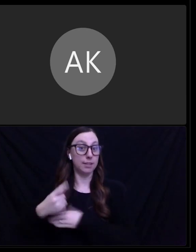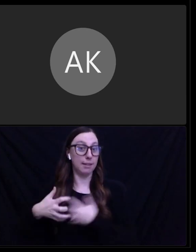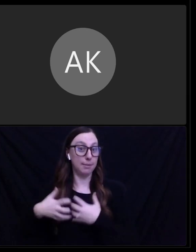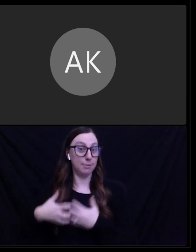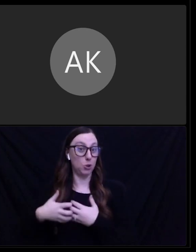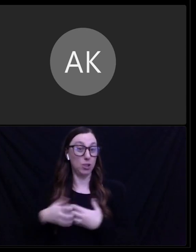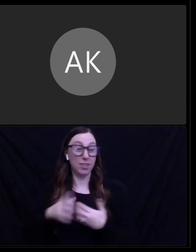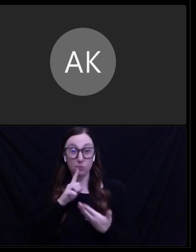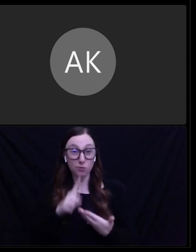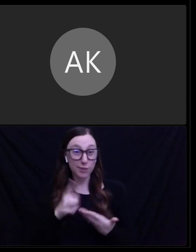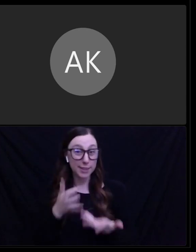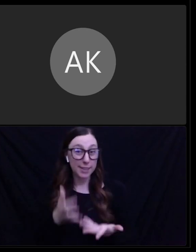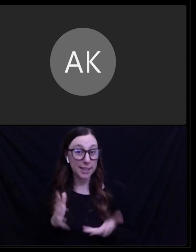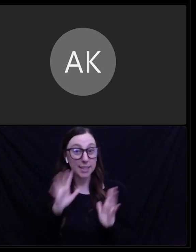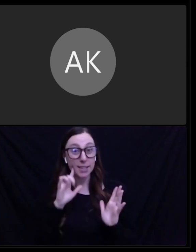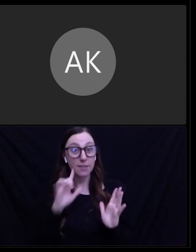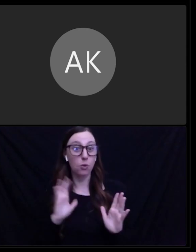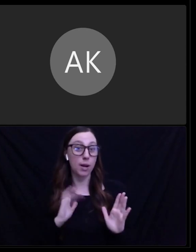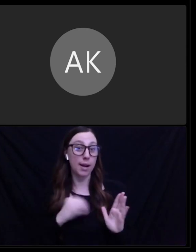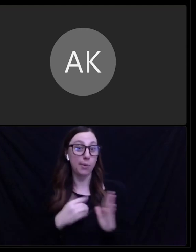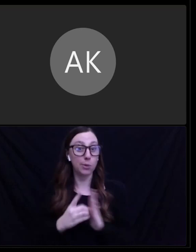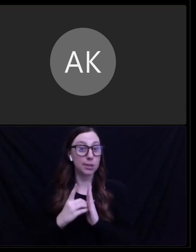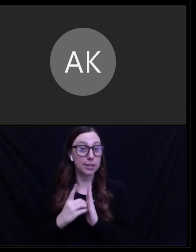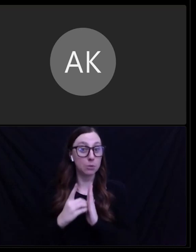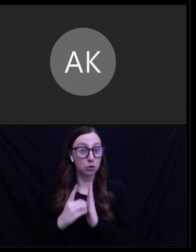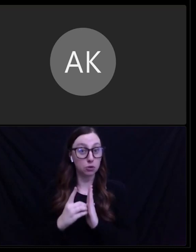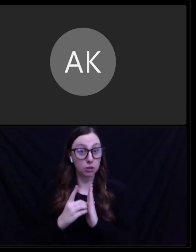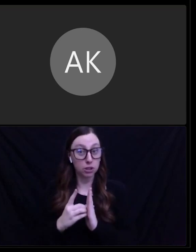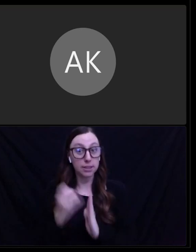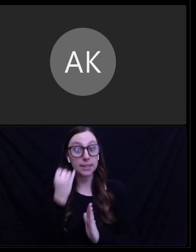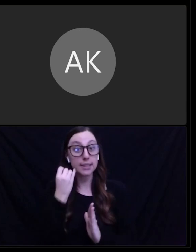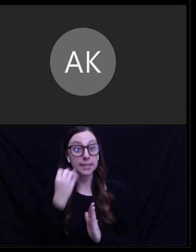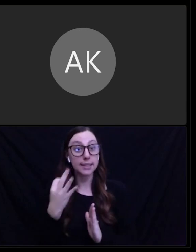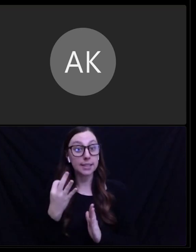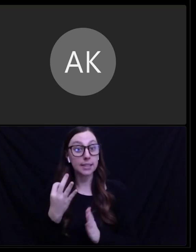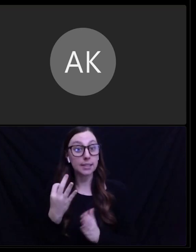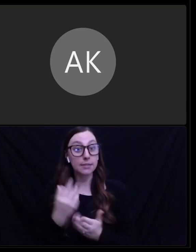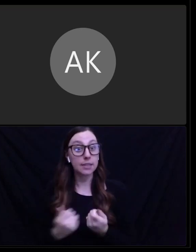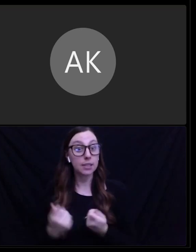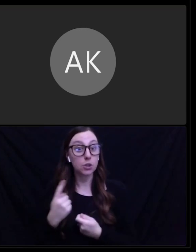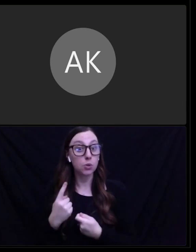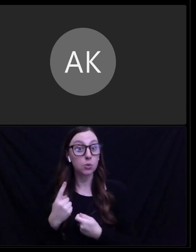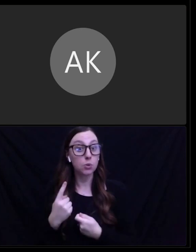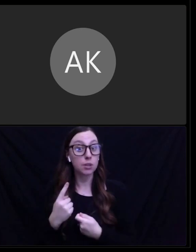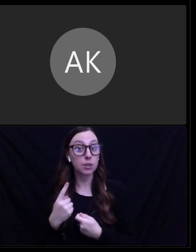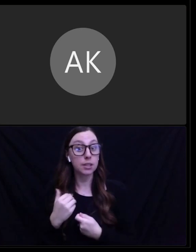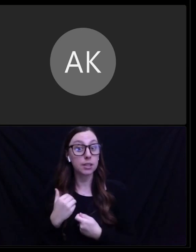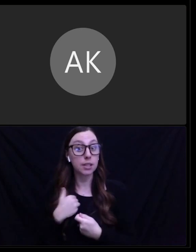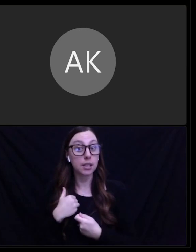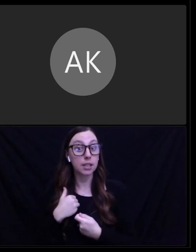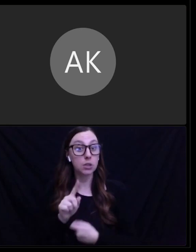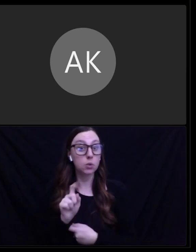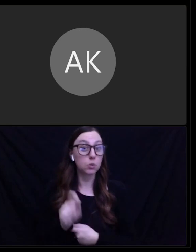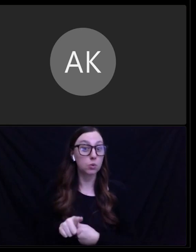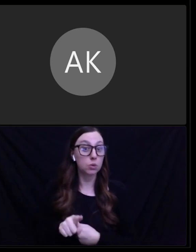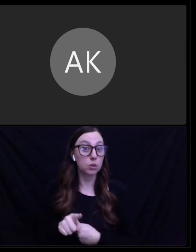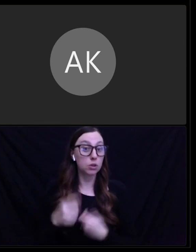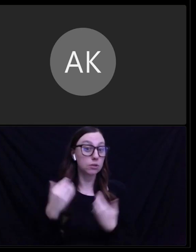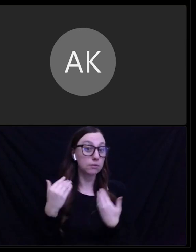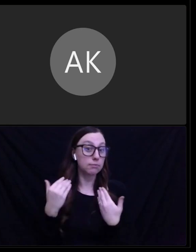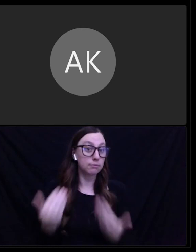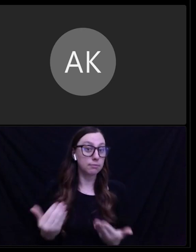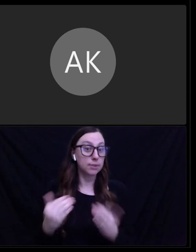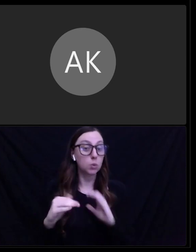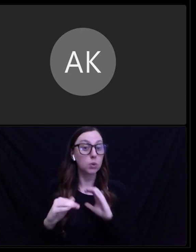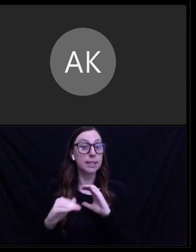much it for our demonstration. If anyone has any questions, feel free to